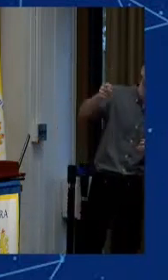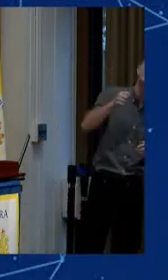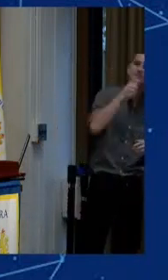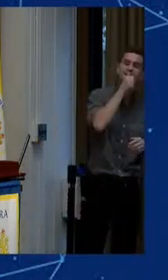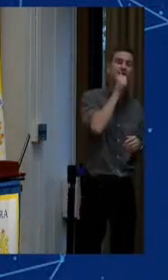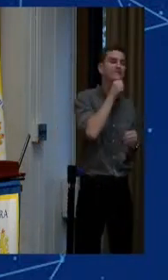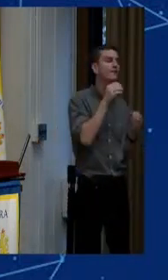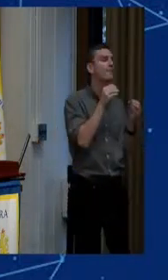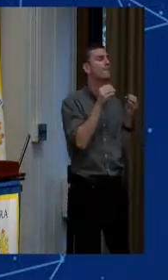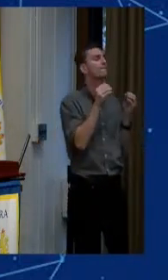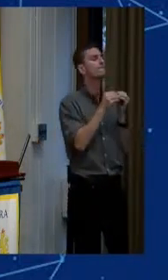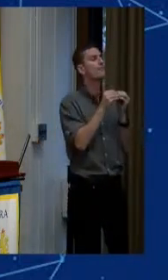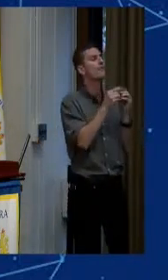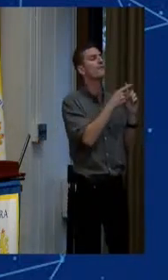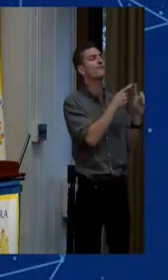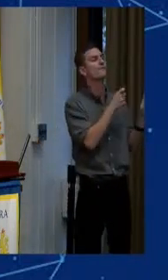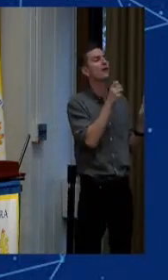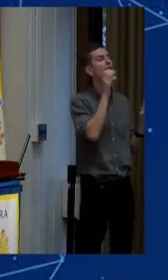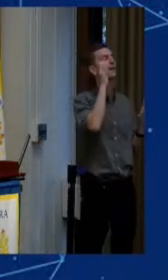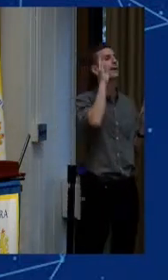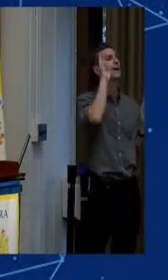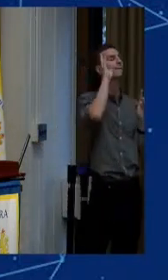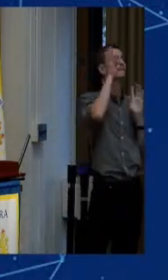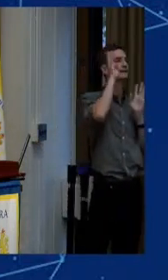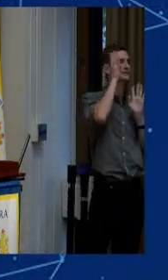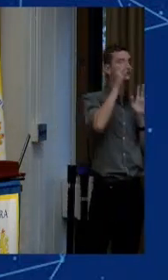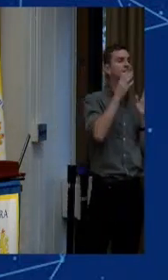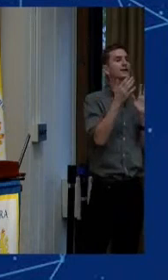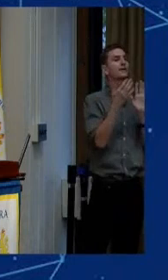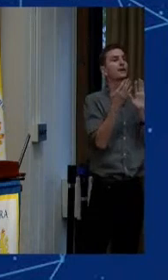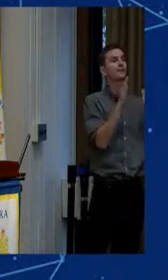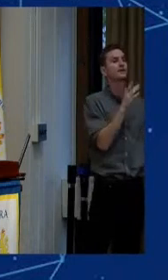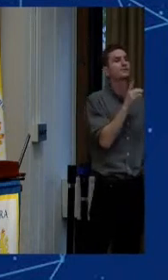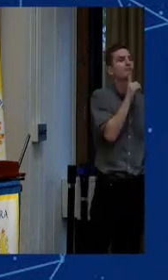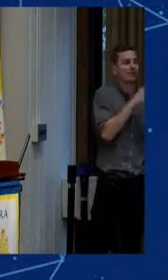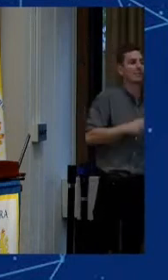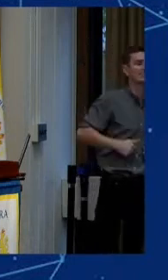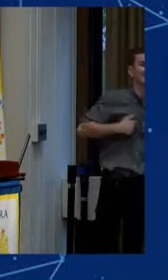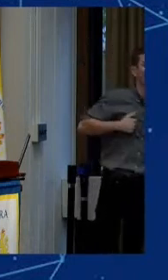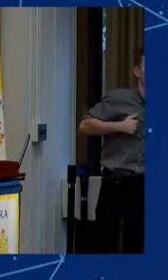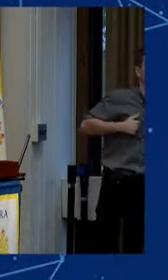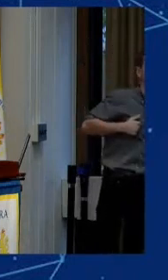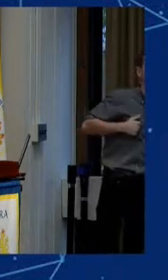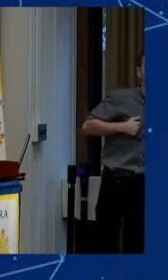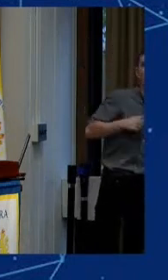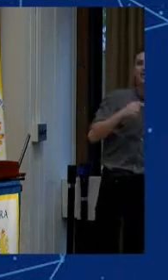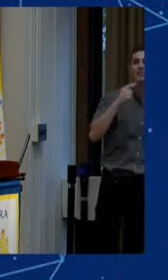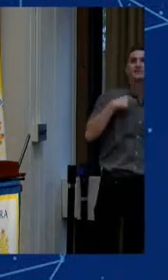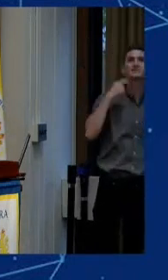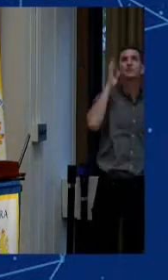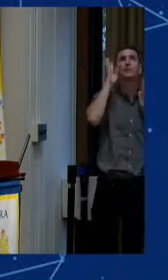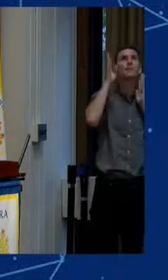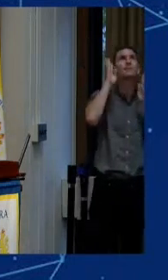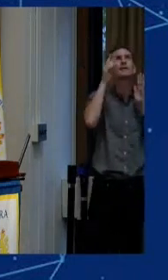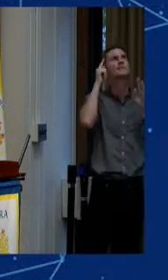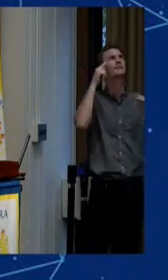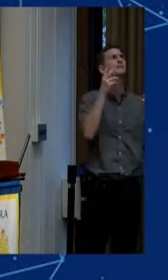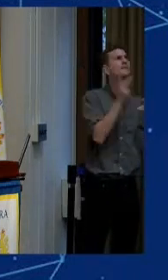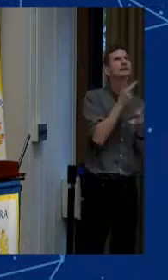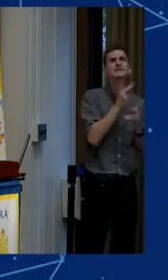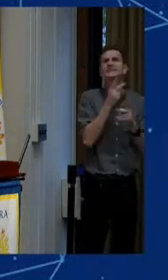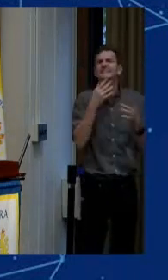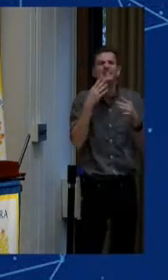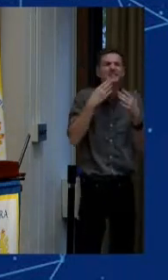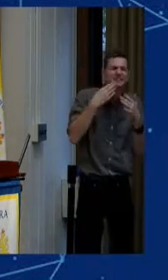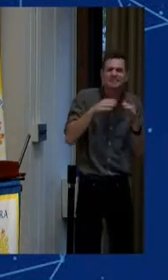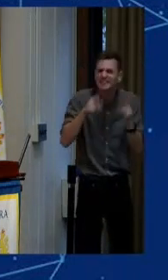from imagination than reality, right? We start thinking all of these things and we imagine that it's going to be this awful outcome.